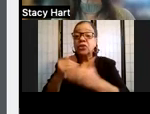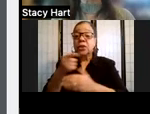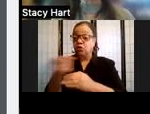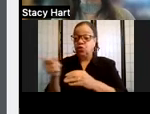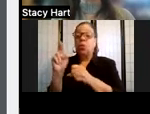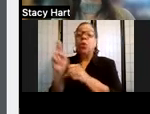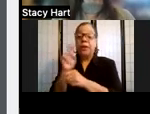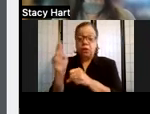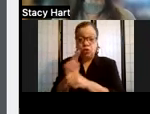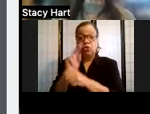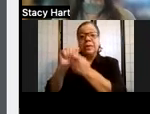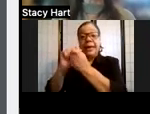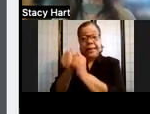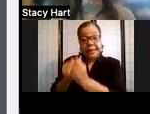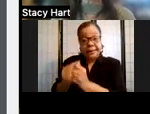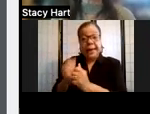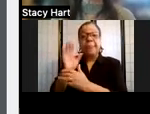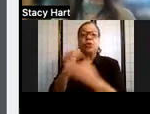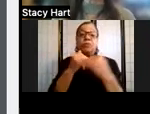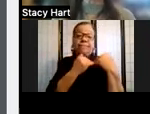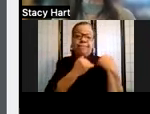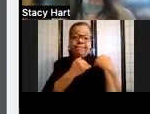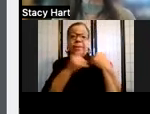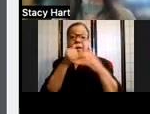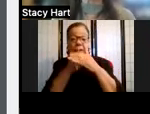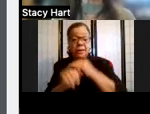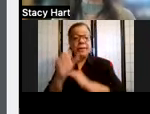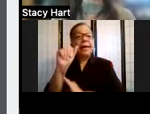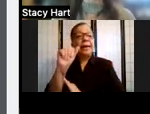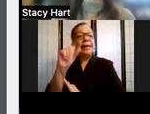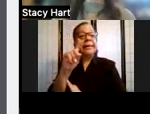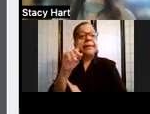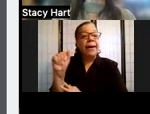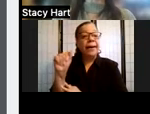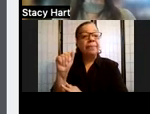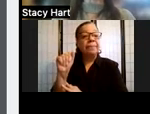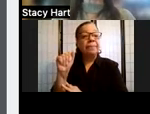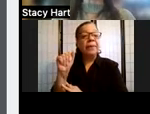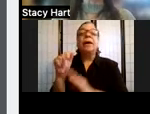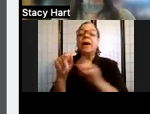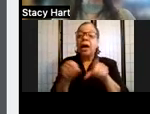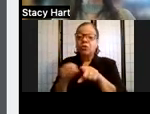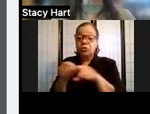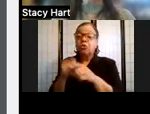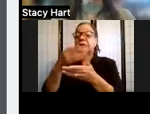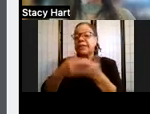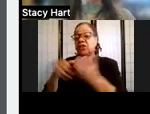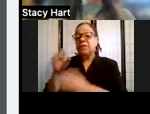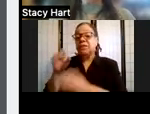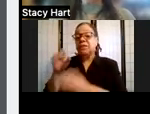adapt to meet your obligations under the Americans with Disabilities Act, as well as Section